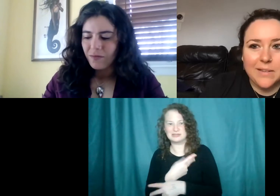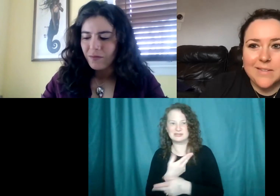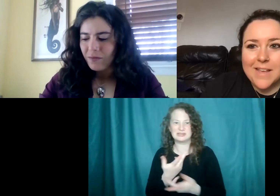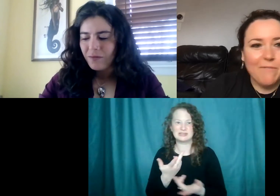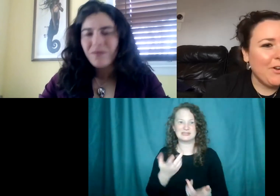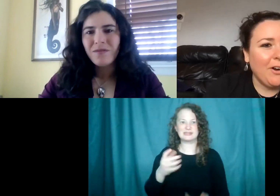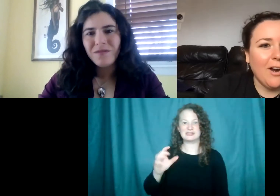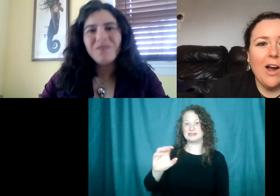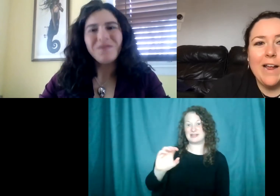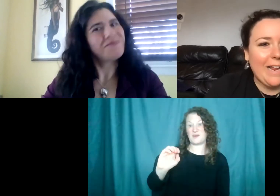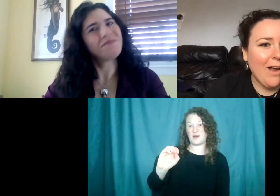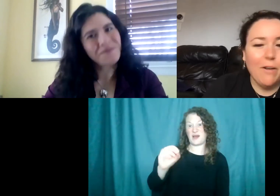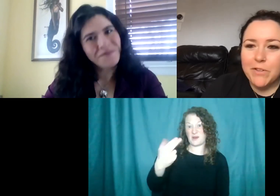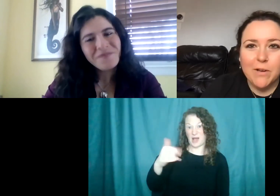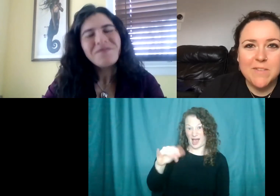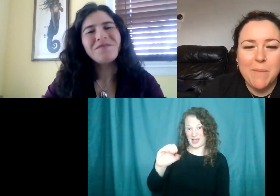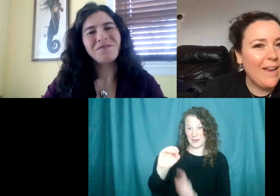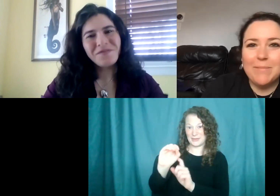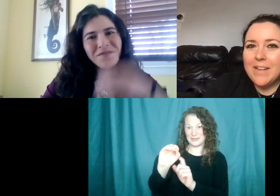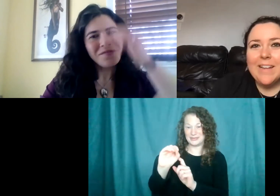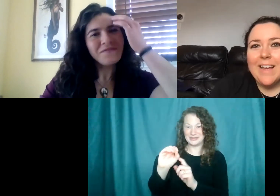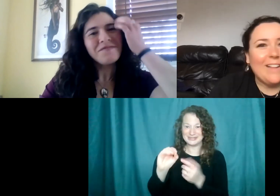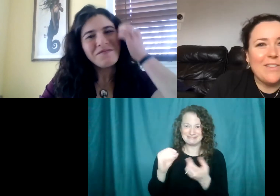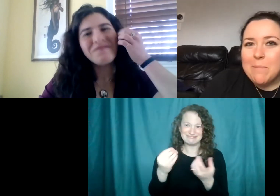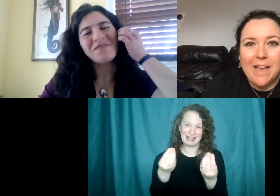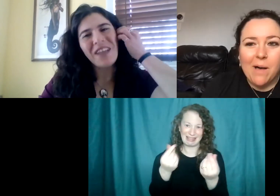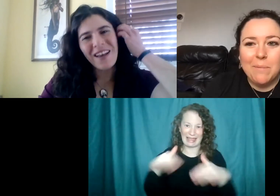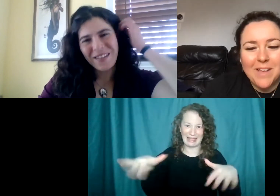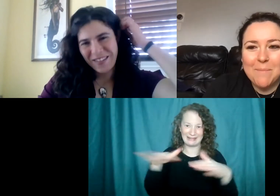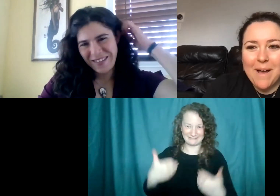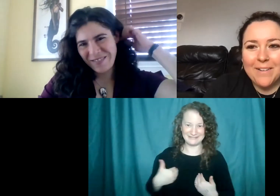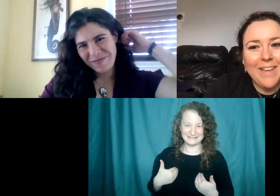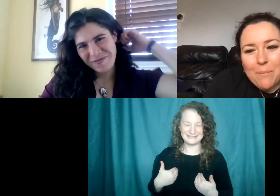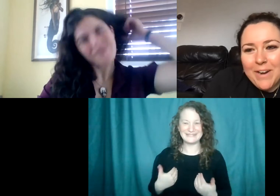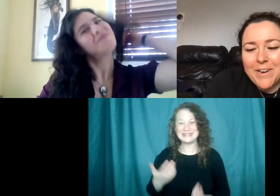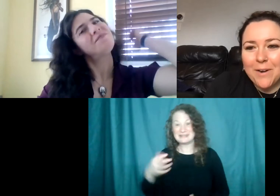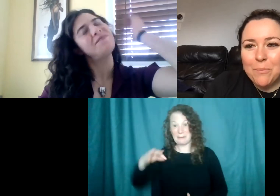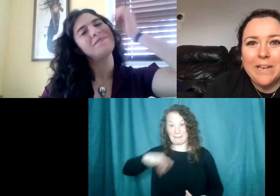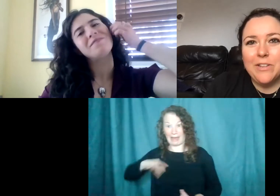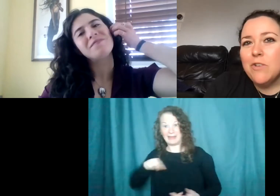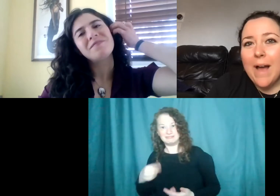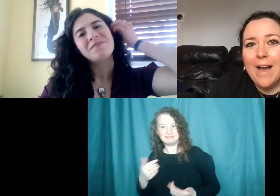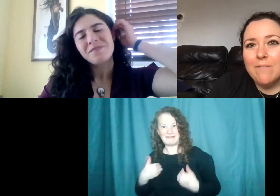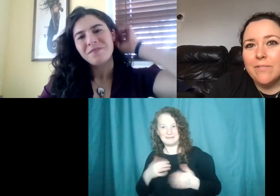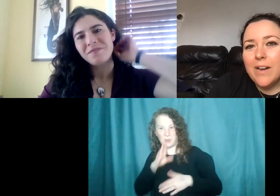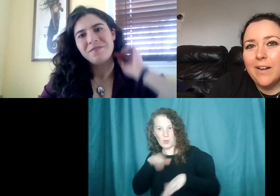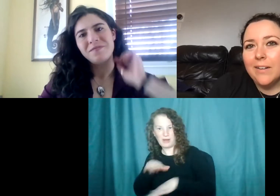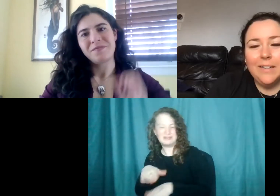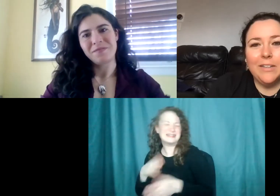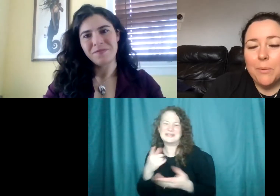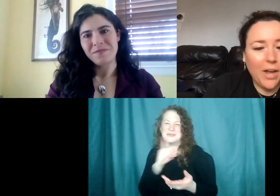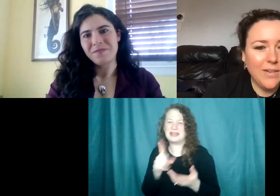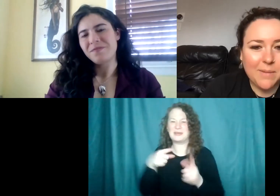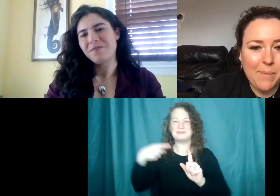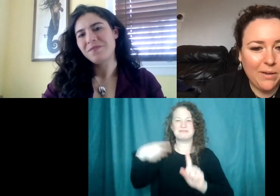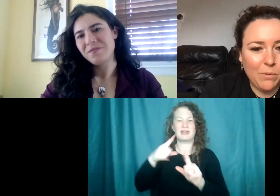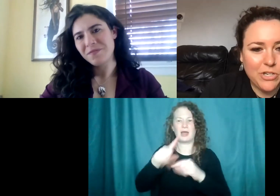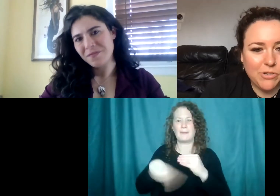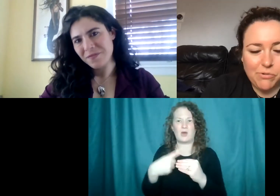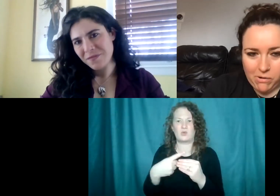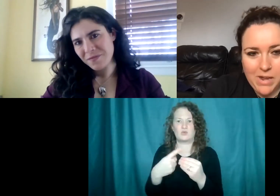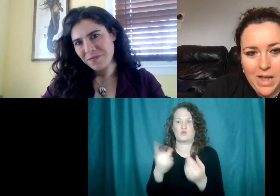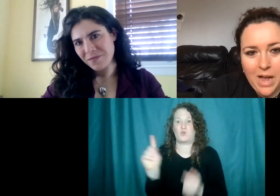land plants. If you're off the coast of Maine, it's going to be kelp. It's all about, where you are, what you have going on to